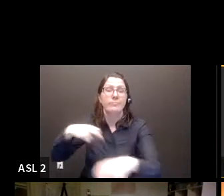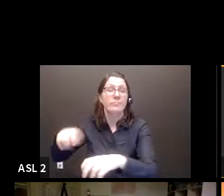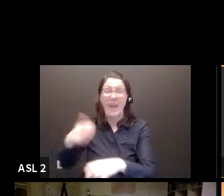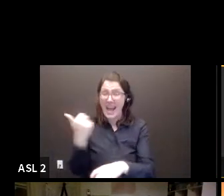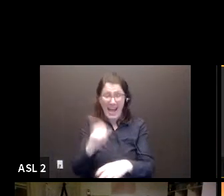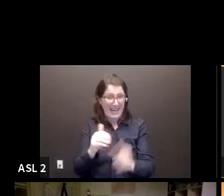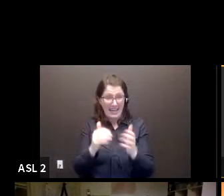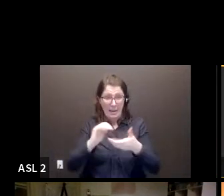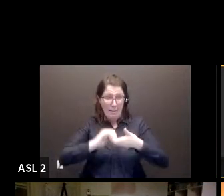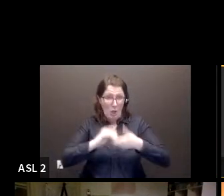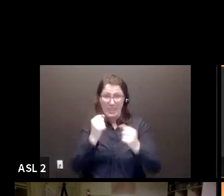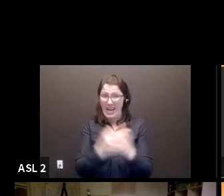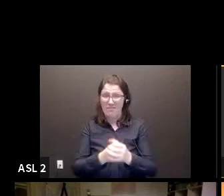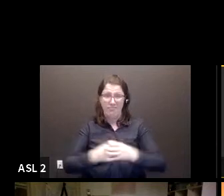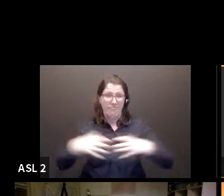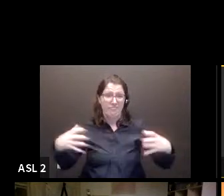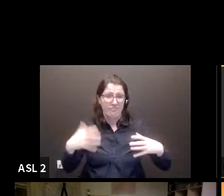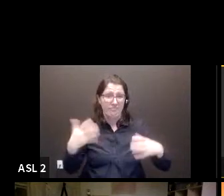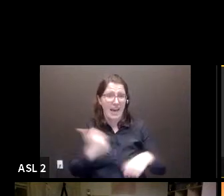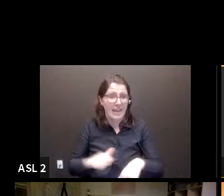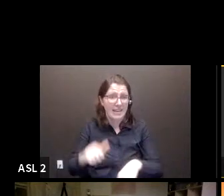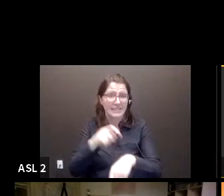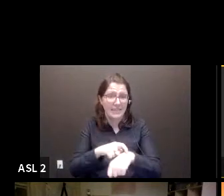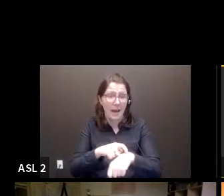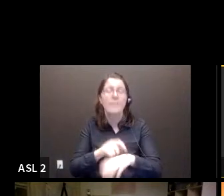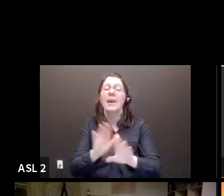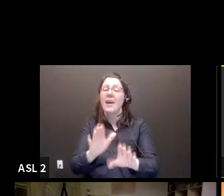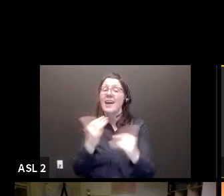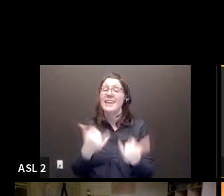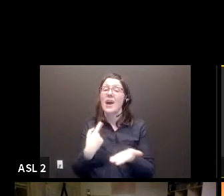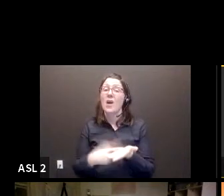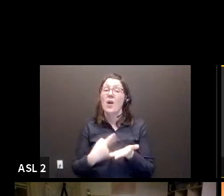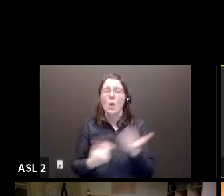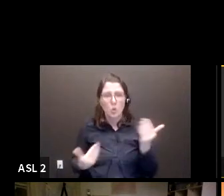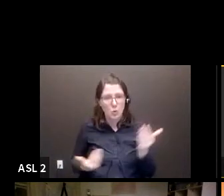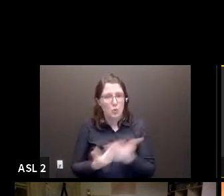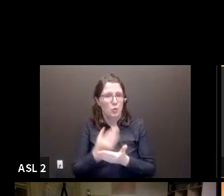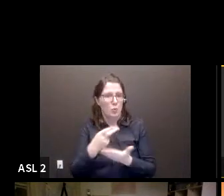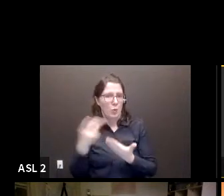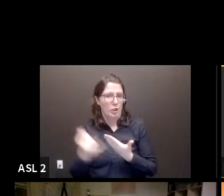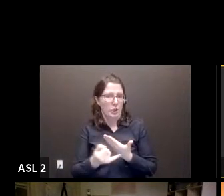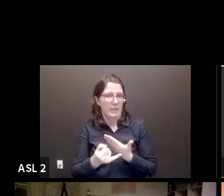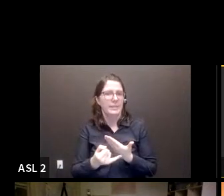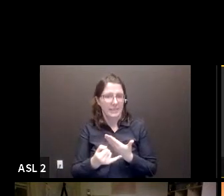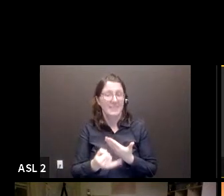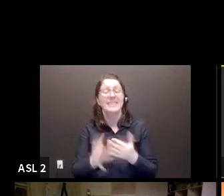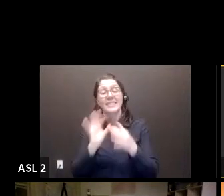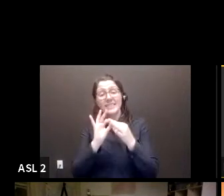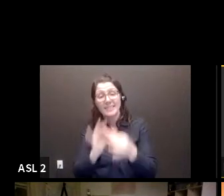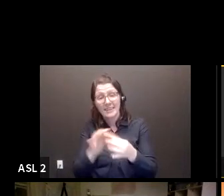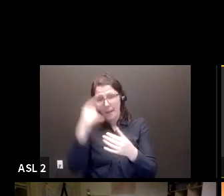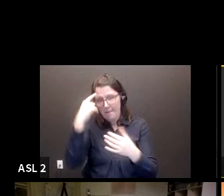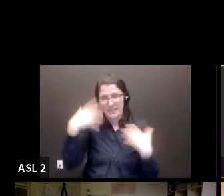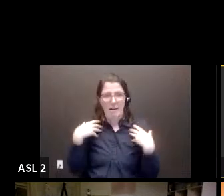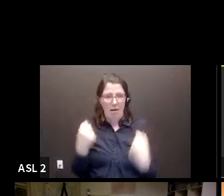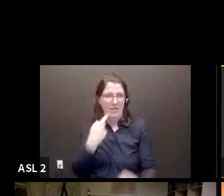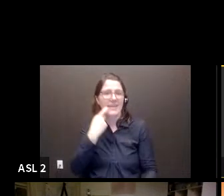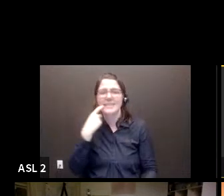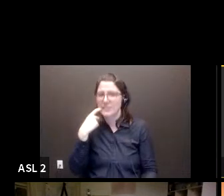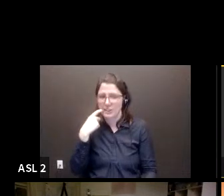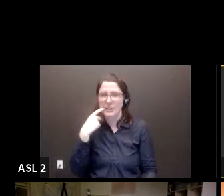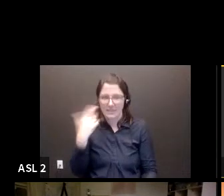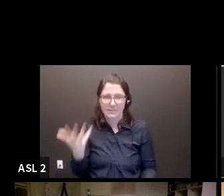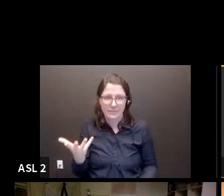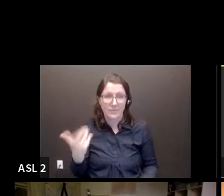what we're talking about are new projects new pilot efforts new initiatives particularly in the area of mental health and addictions and again we've